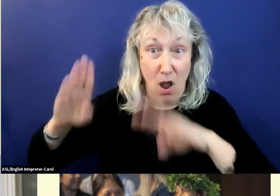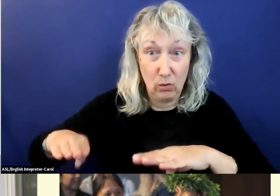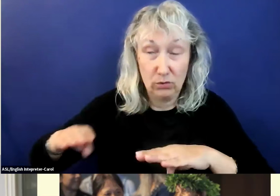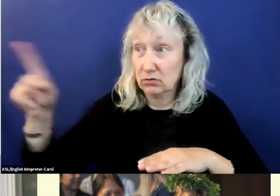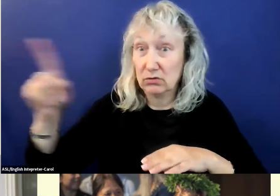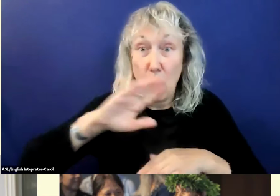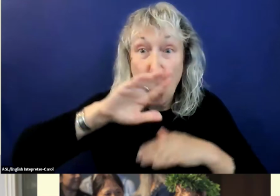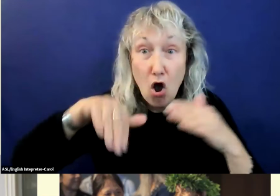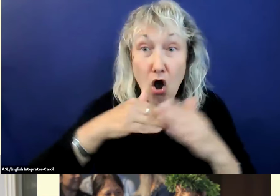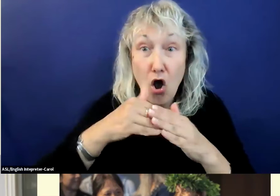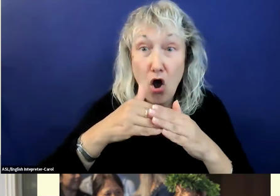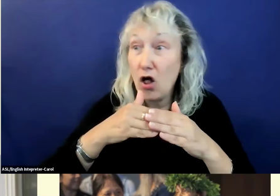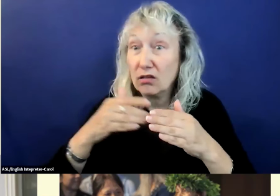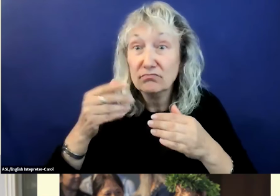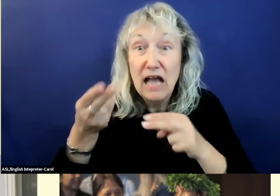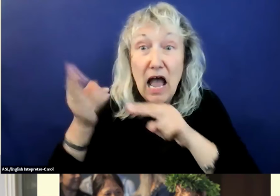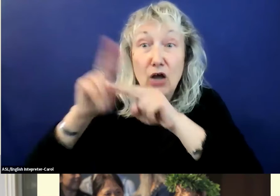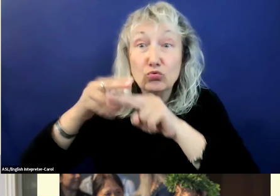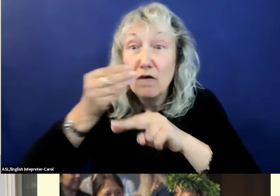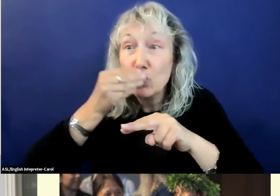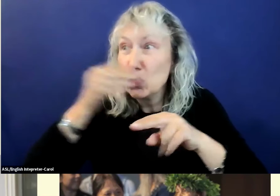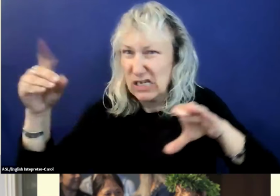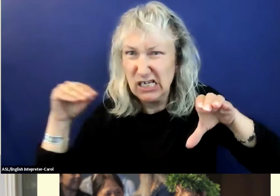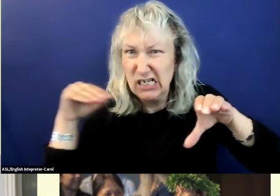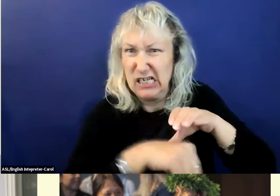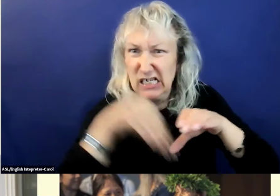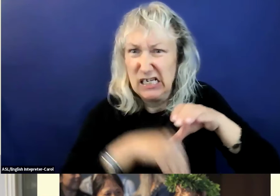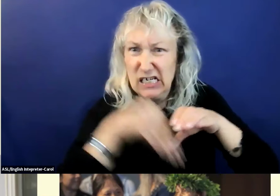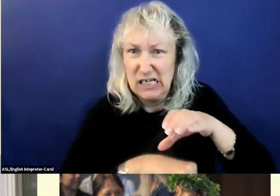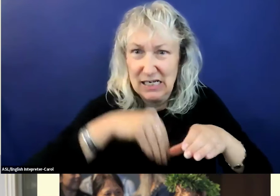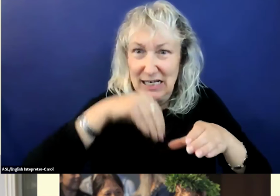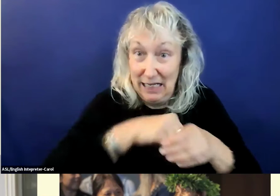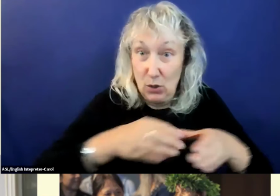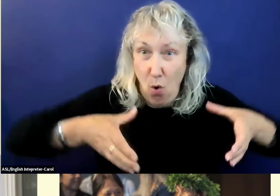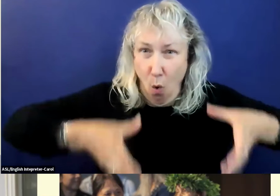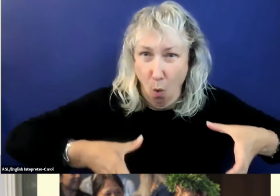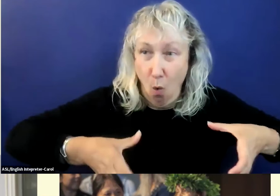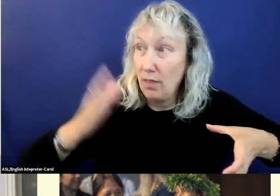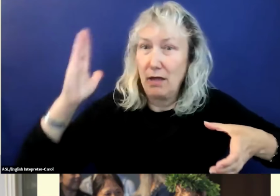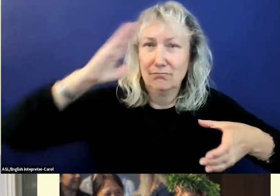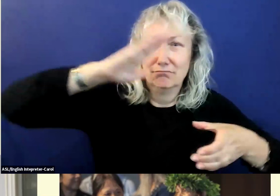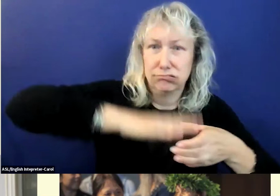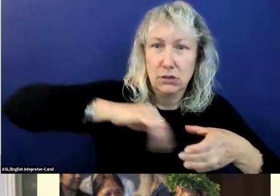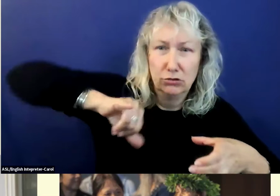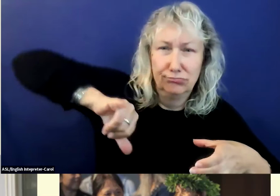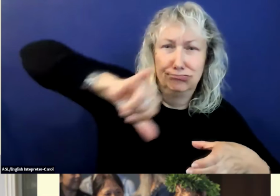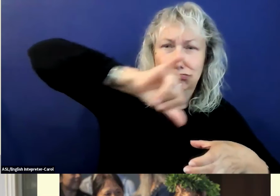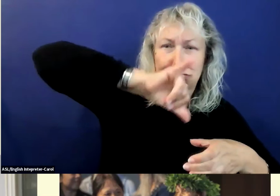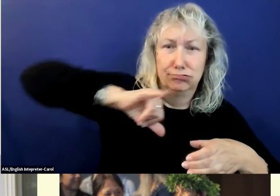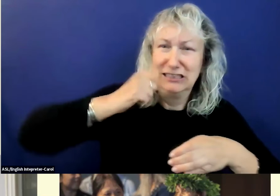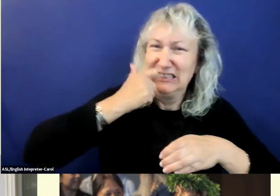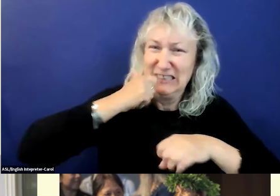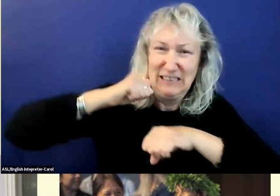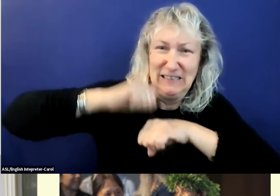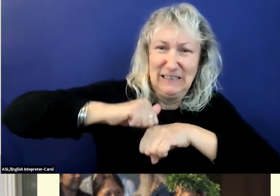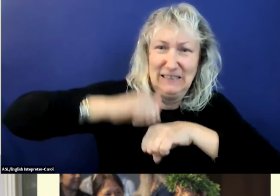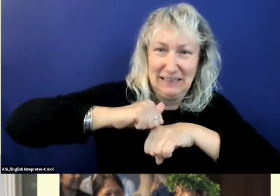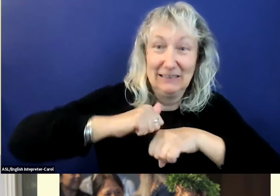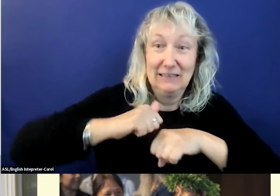extra food that they have into under this underground. And when this happened, after the